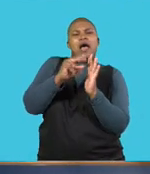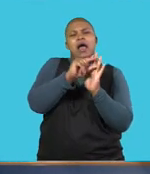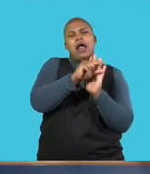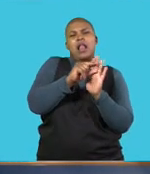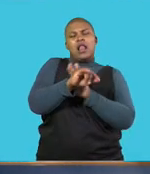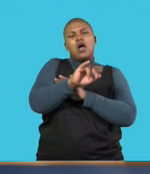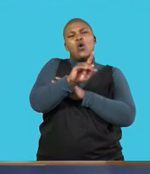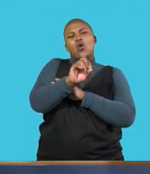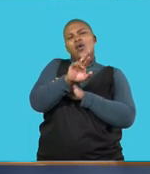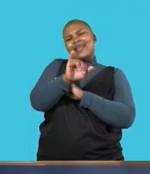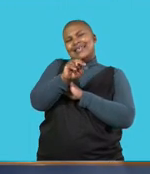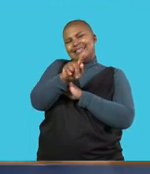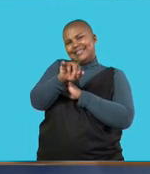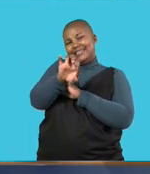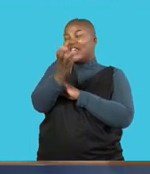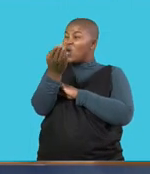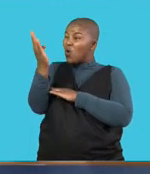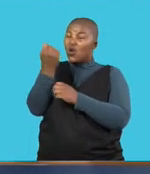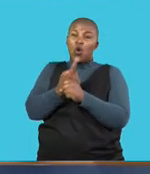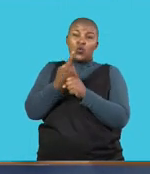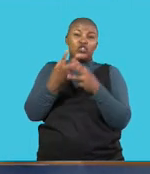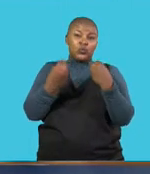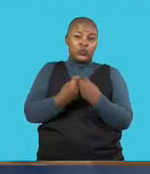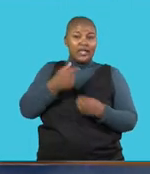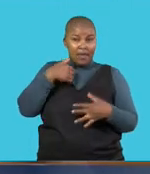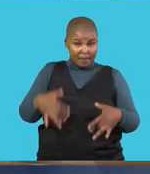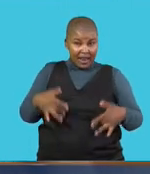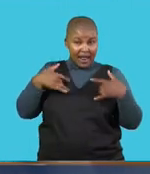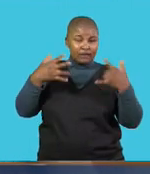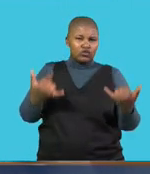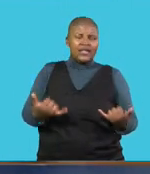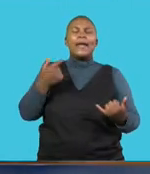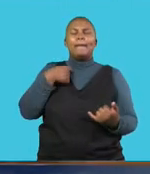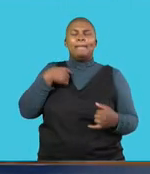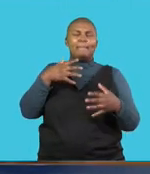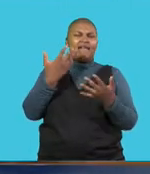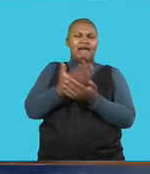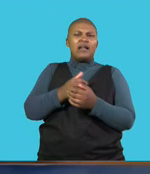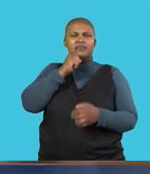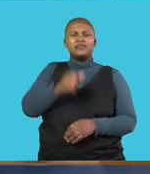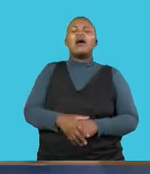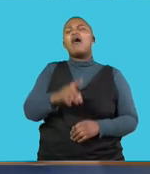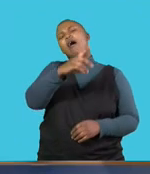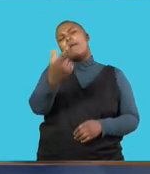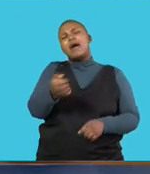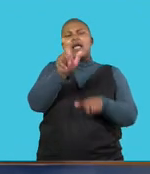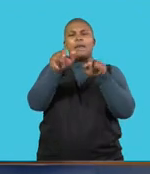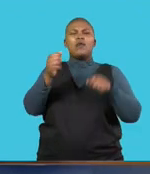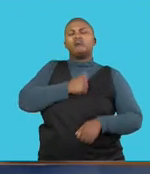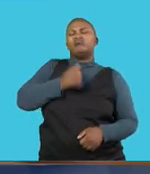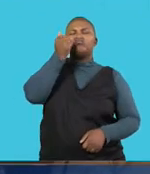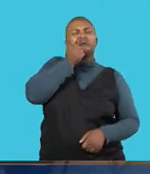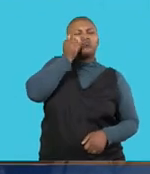The God of all praise made it for me. I'm alive today. I can come out and say to other people, sorry,